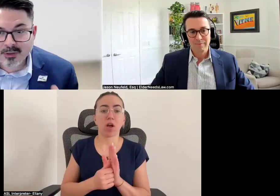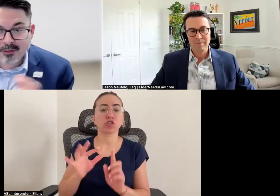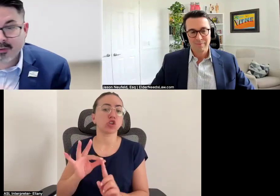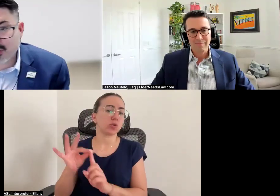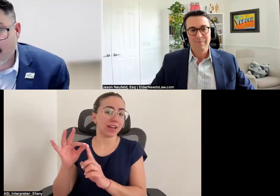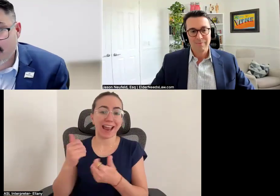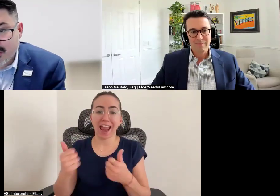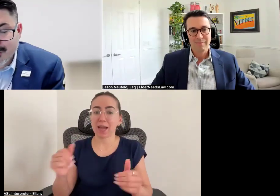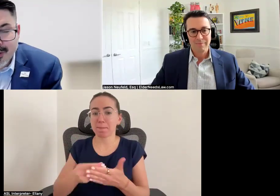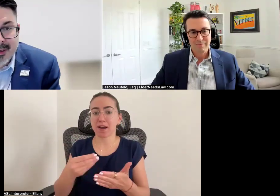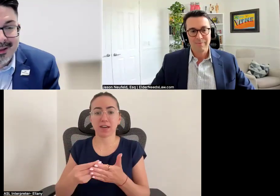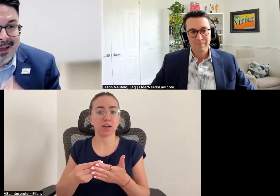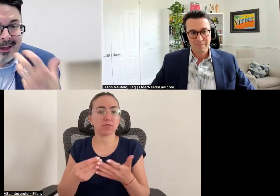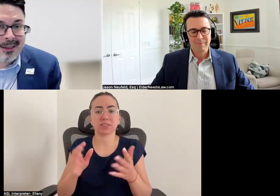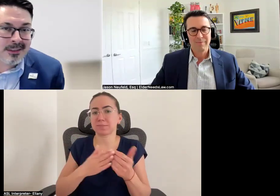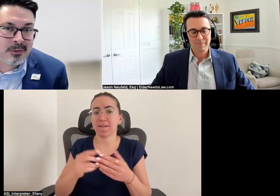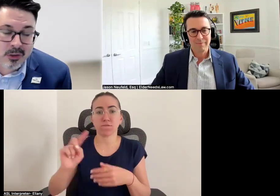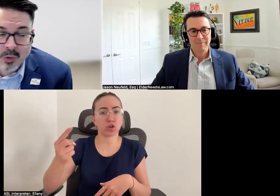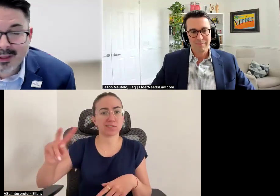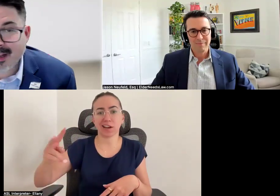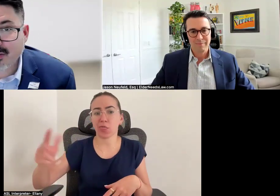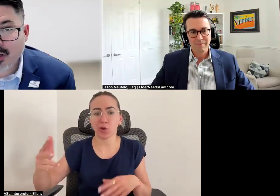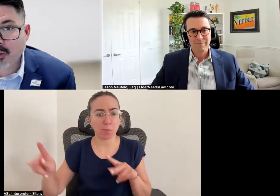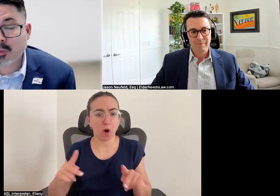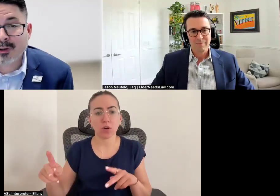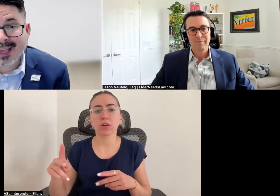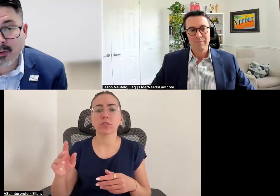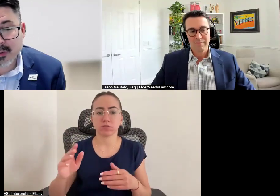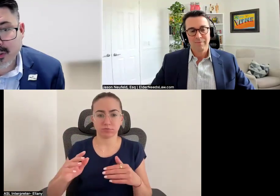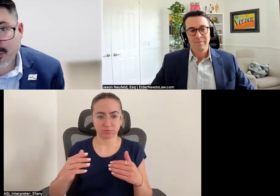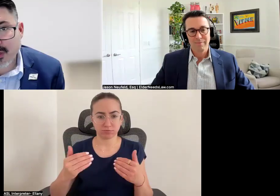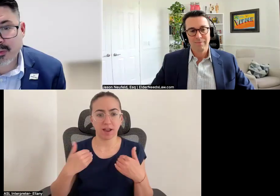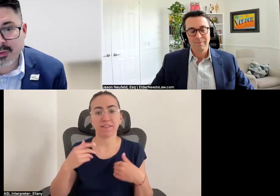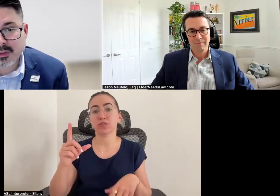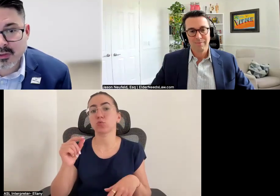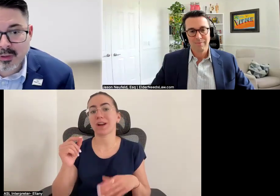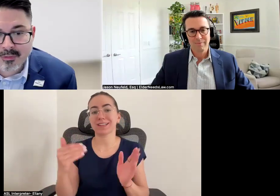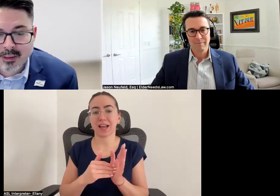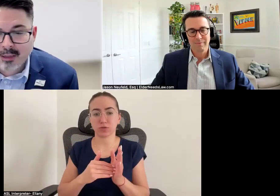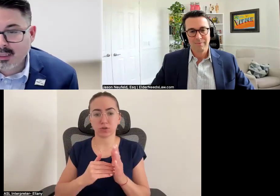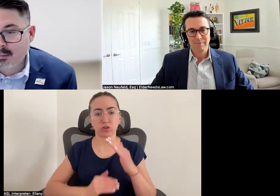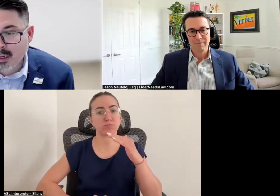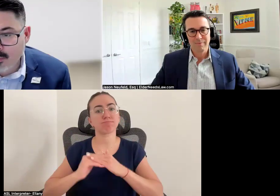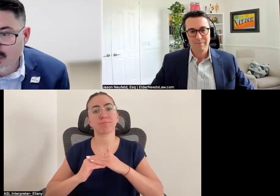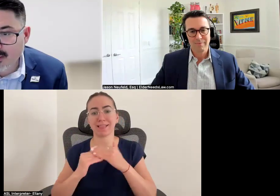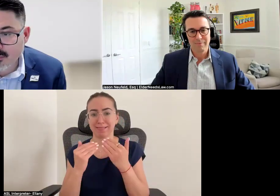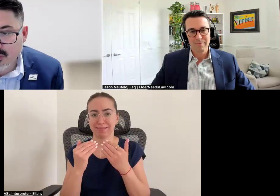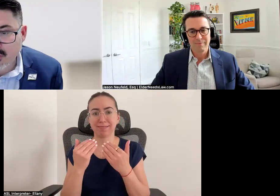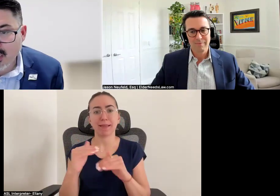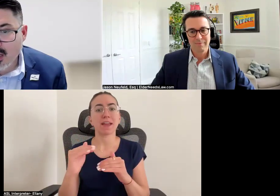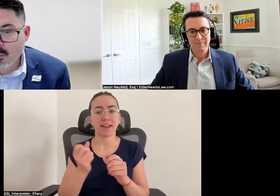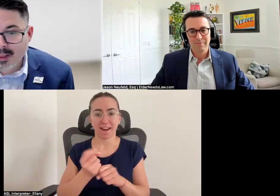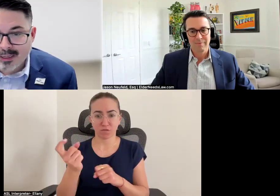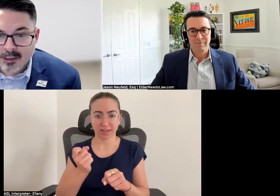that goes in, first party, third party. It is subject to $20,000 per calendar year from all sources. So definitely keep that in mind when it comes